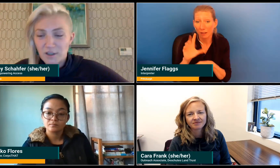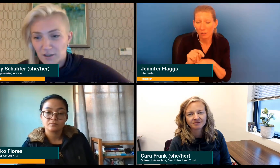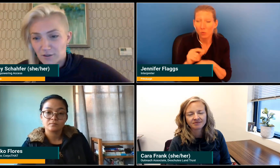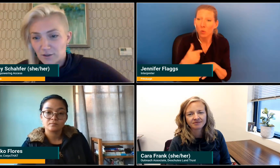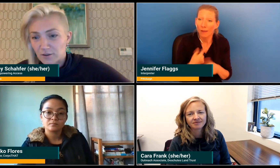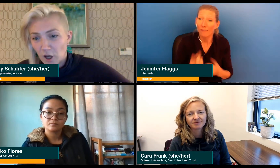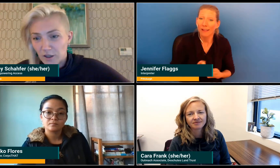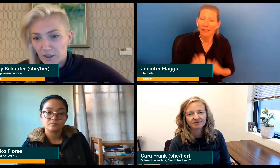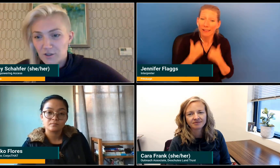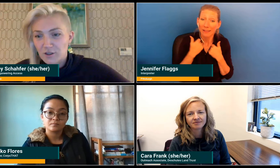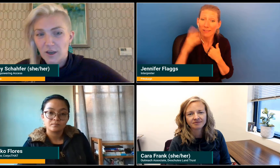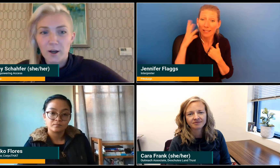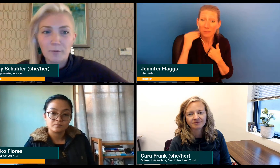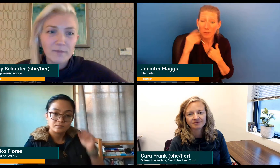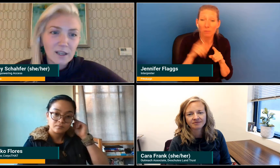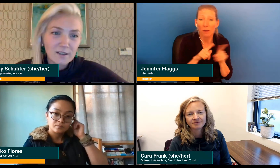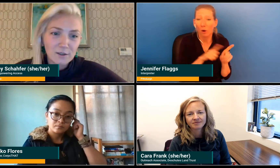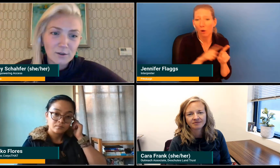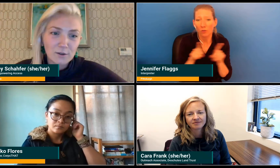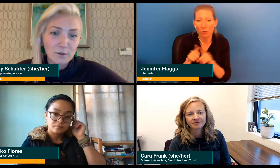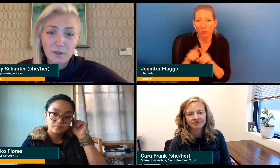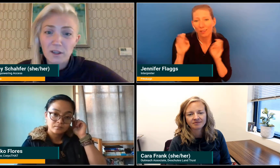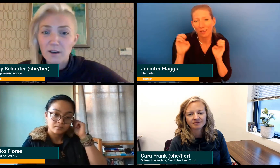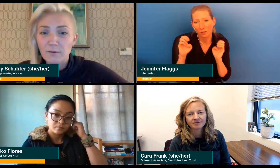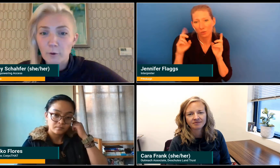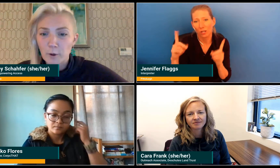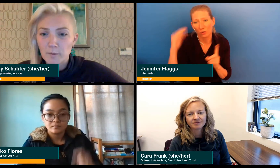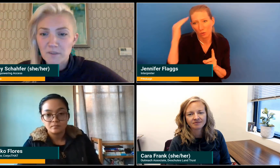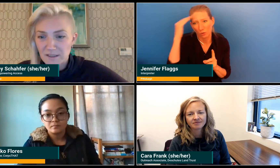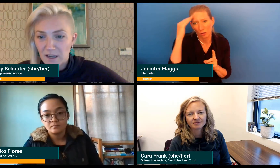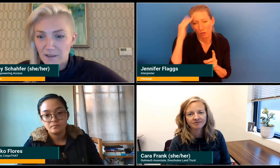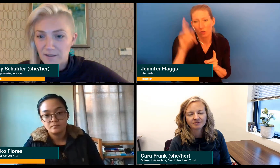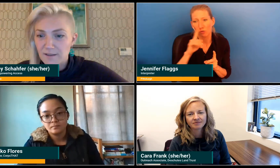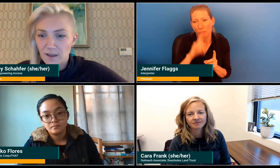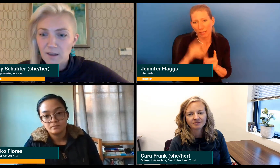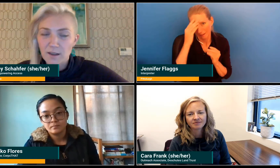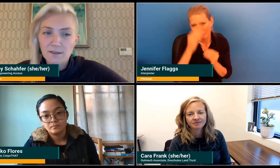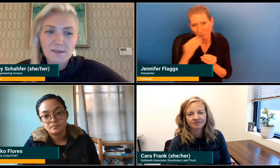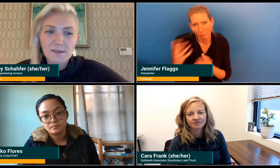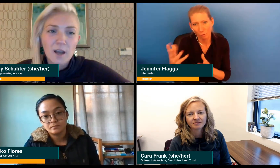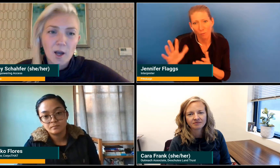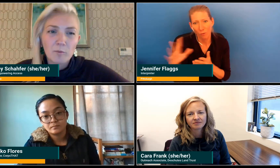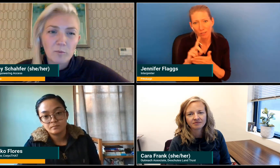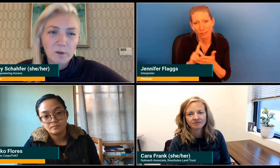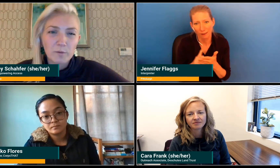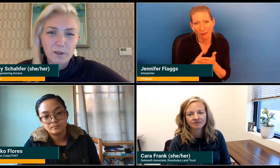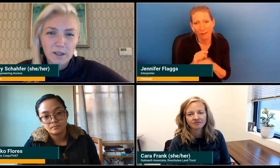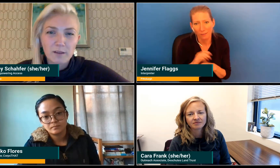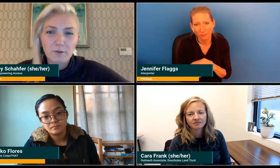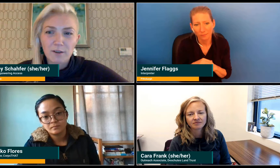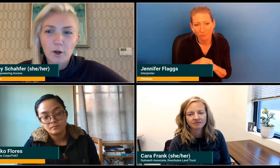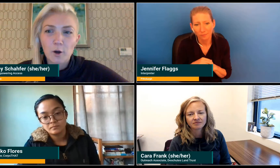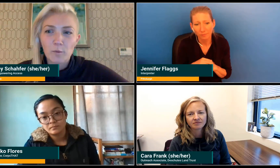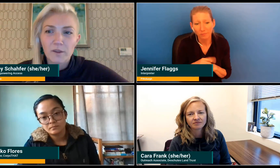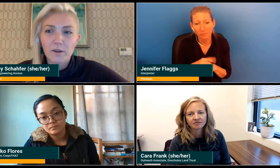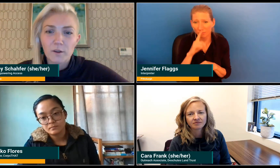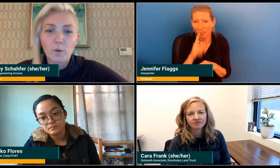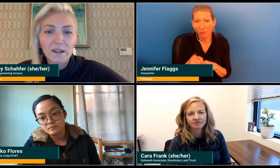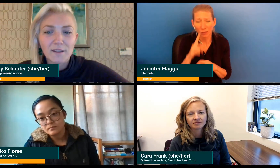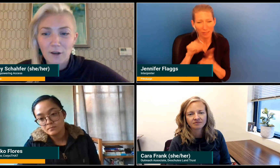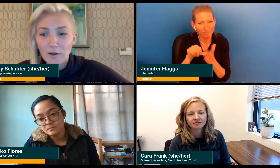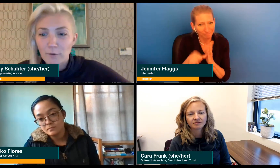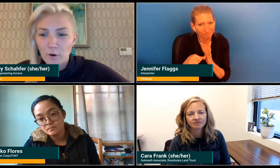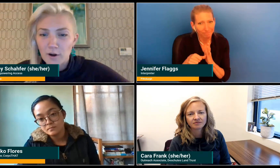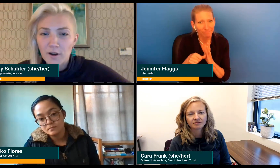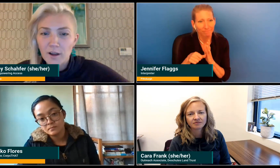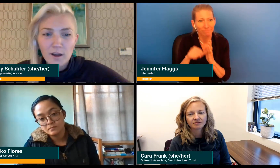the educational knowledge to really inform designs and things, but really driving home the